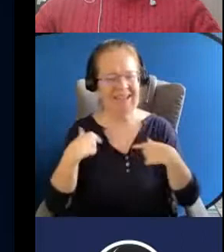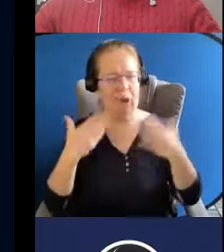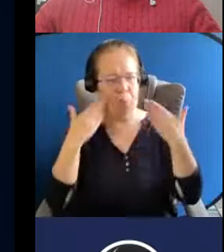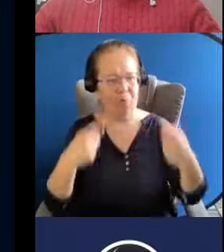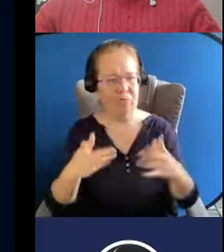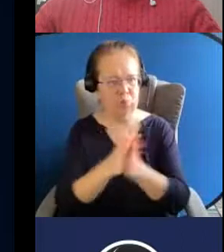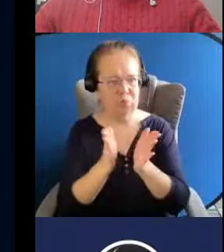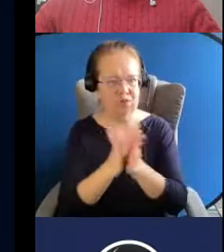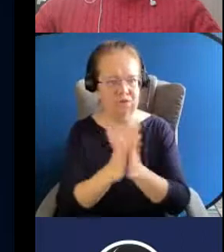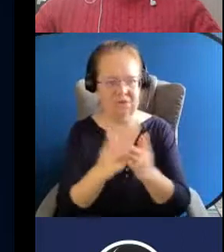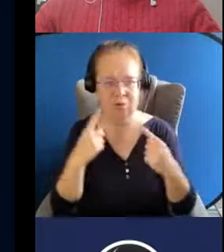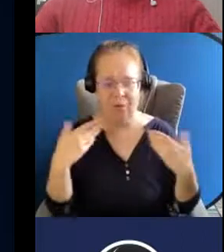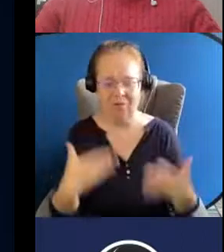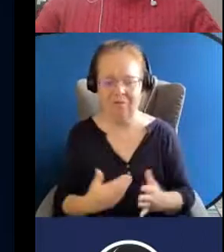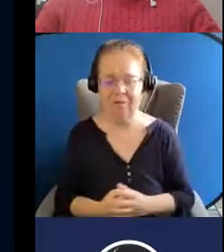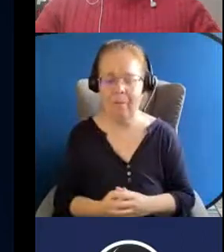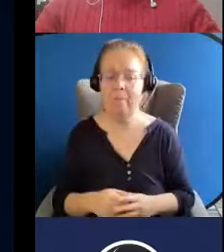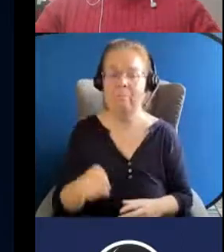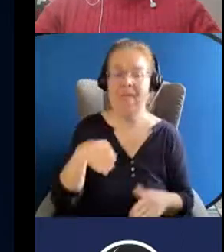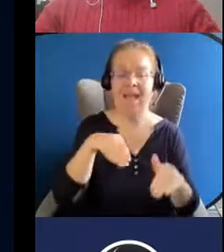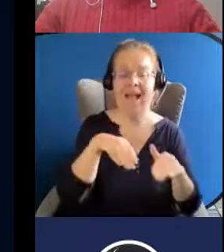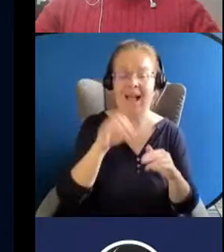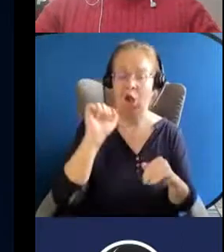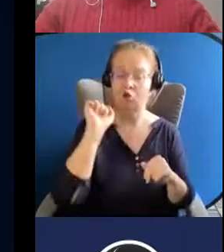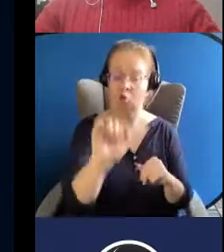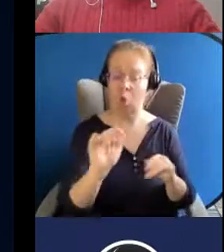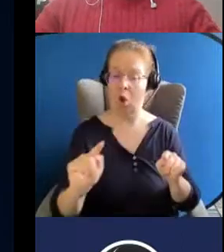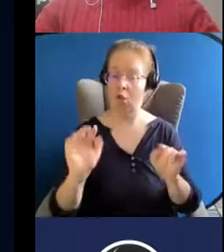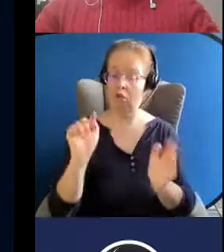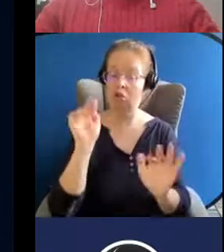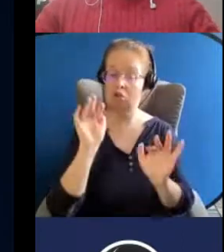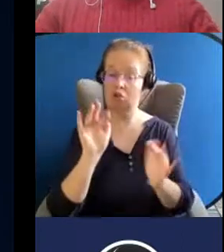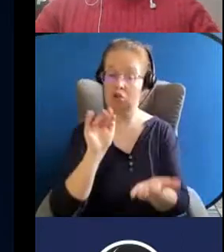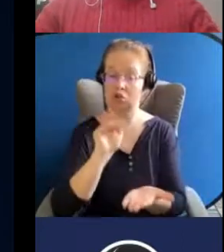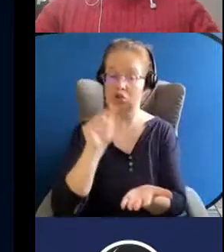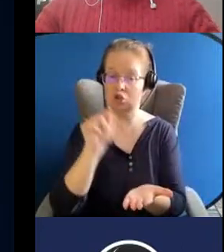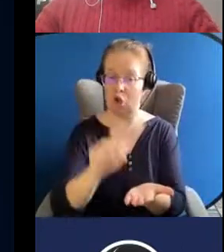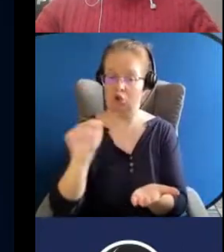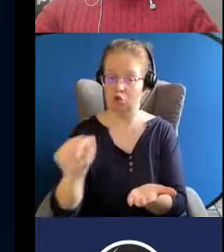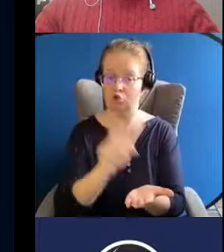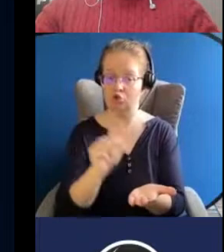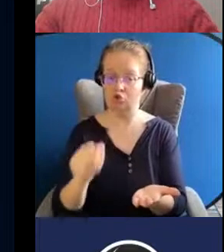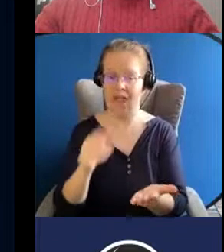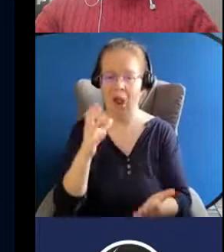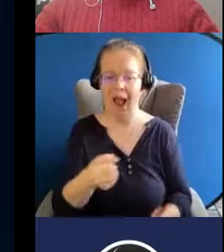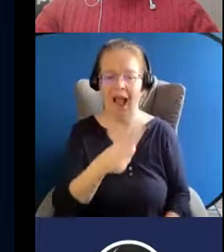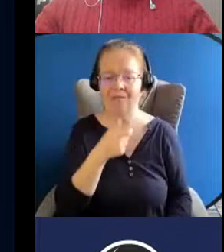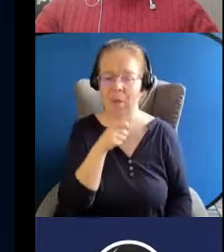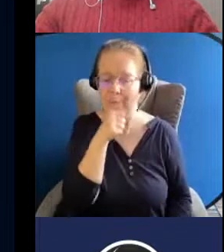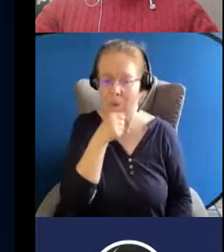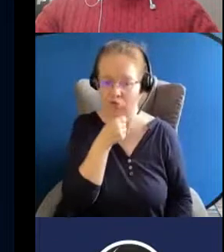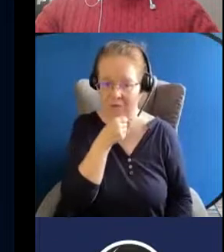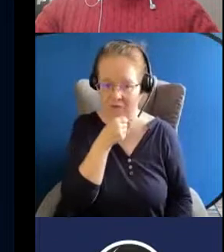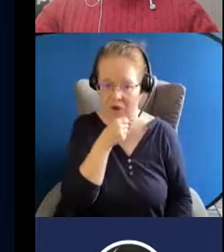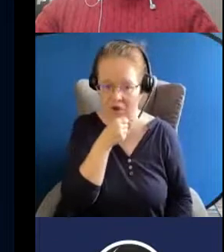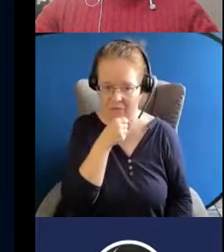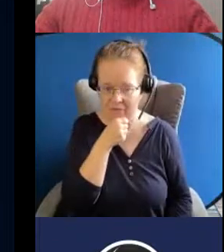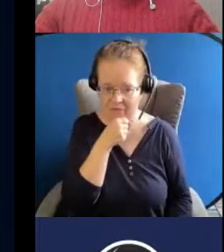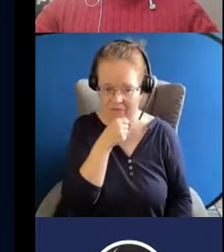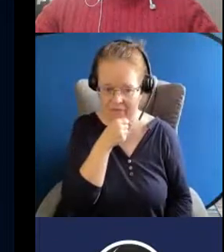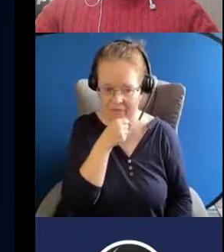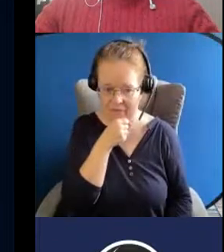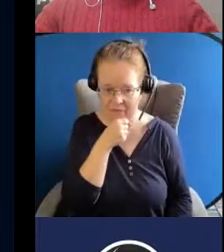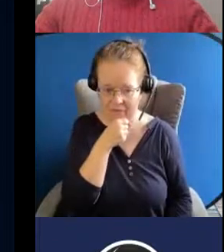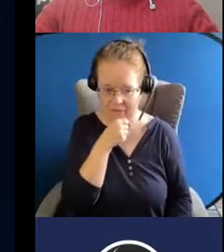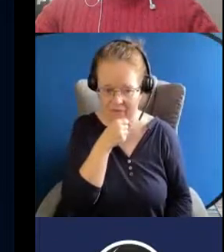So it's in your touch keyboard. So essentially, you've got a little microphone here in the keyboard. The other thing you can do with the keyboards now is